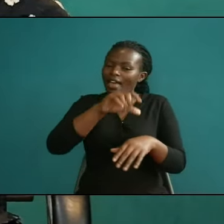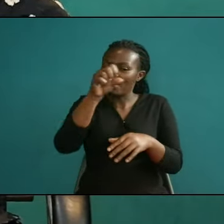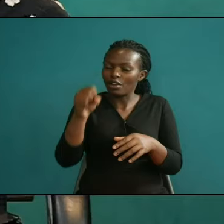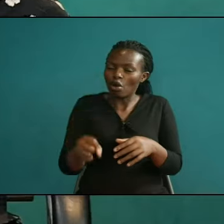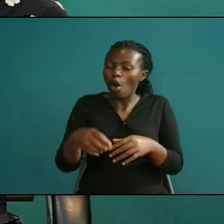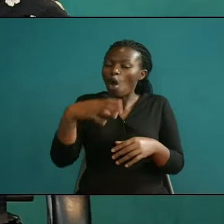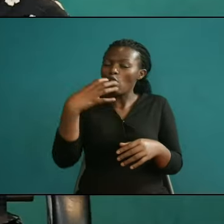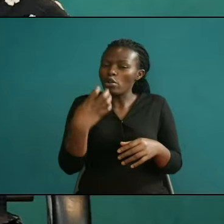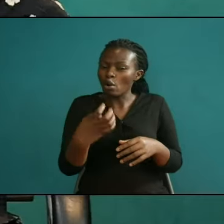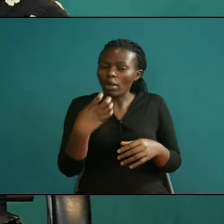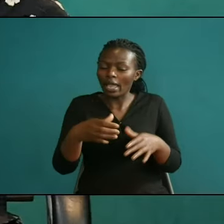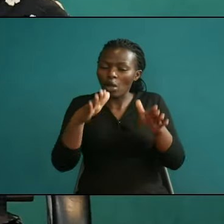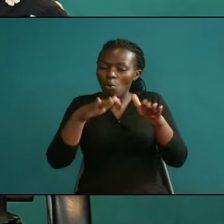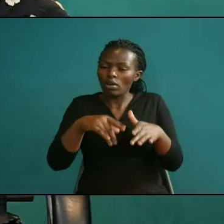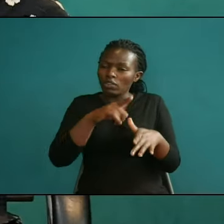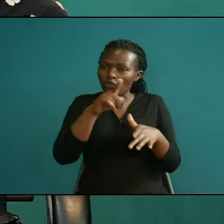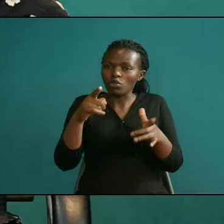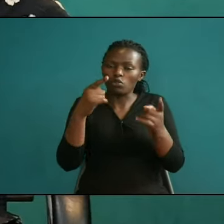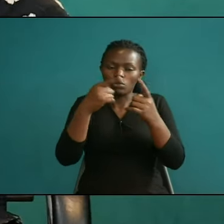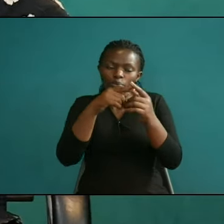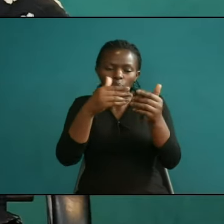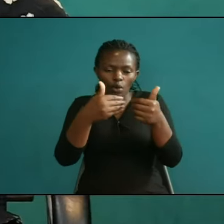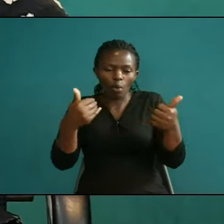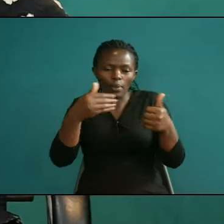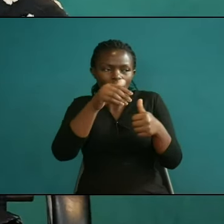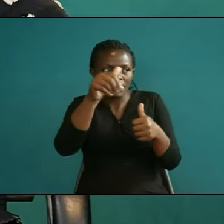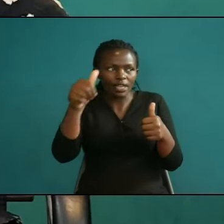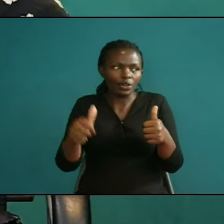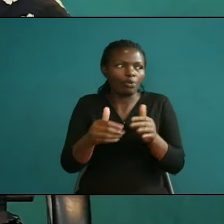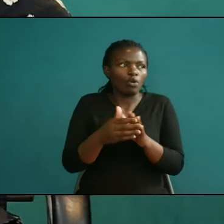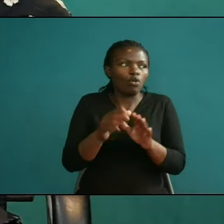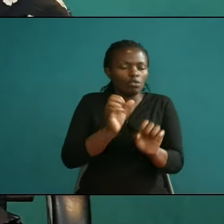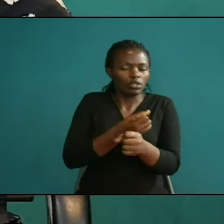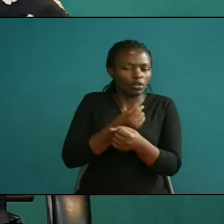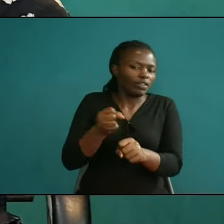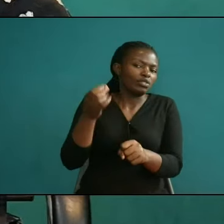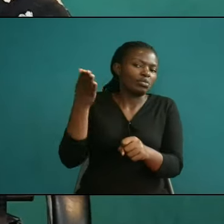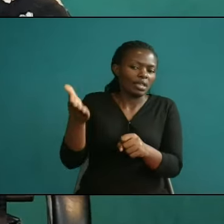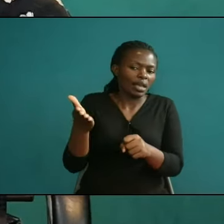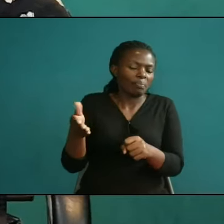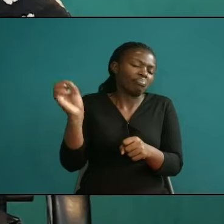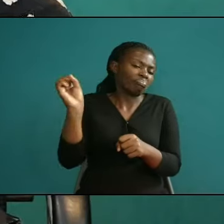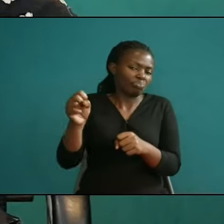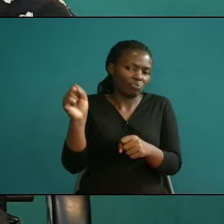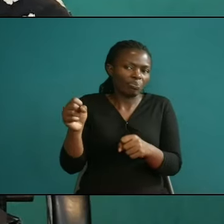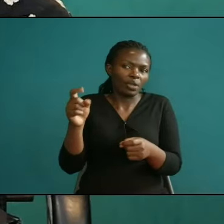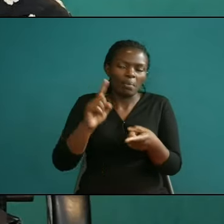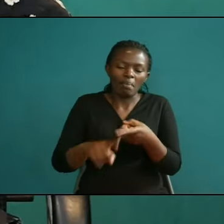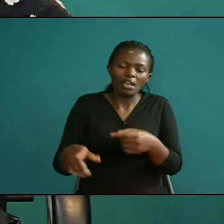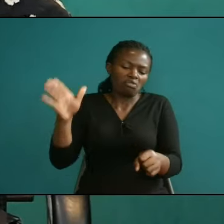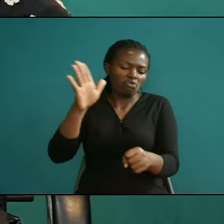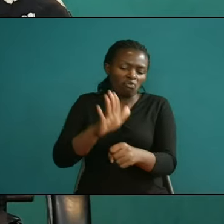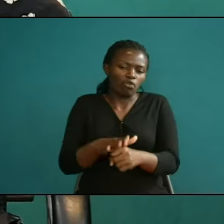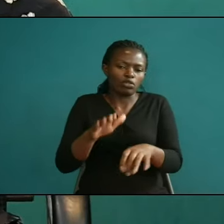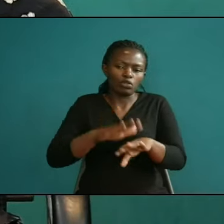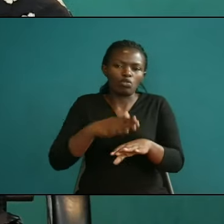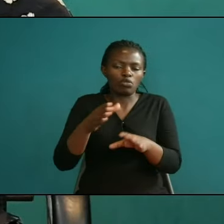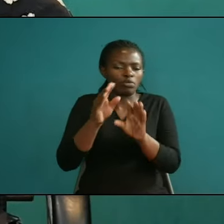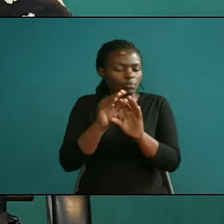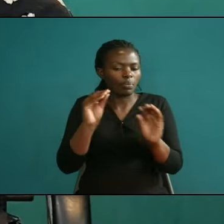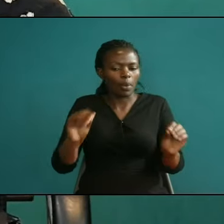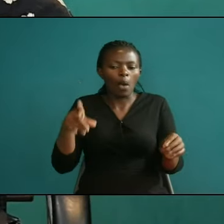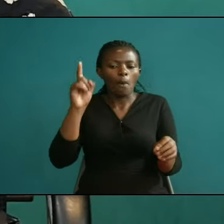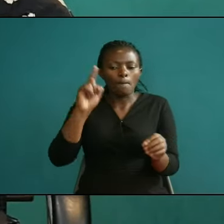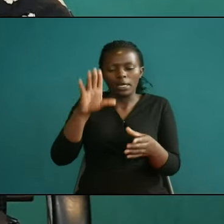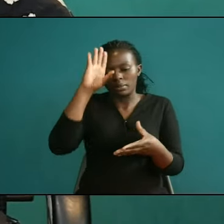So salvation, though it's there, it will never be forced upon you. You will have to believe in